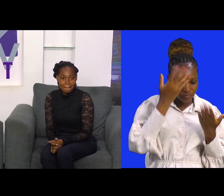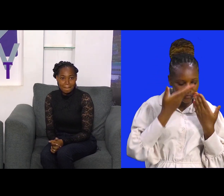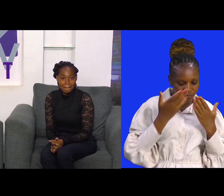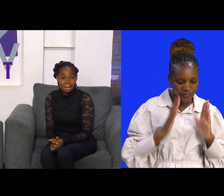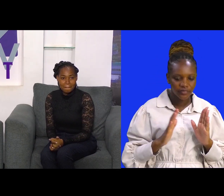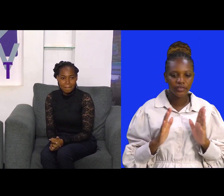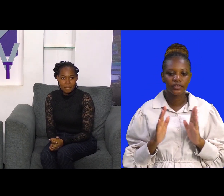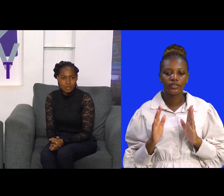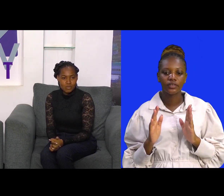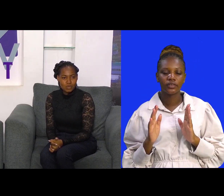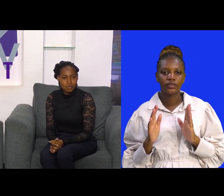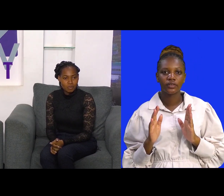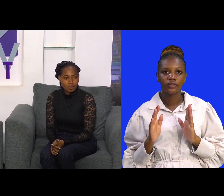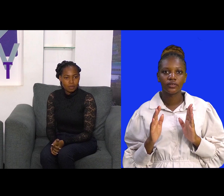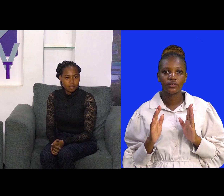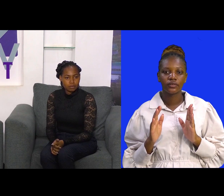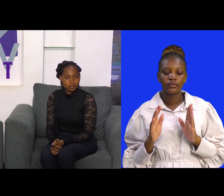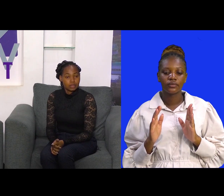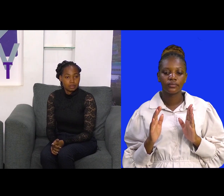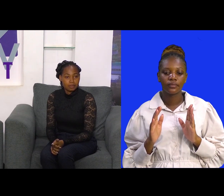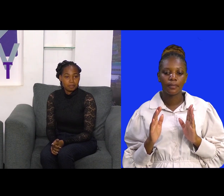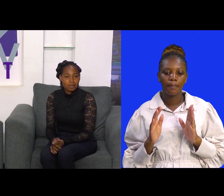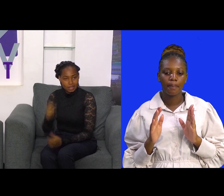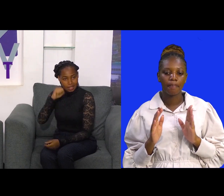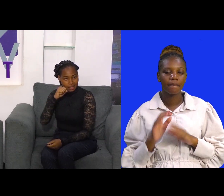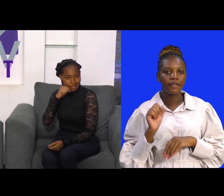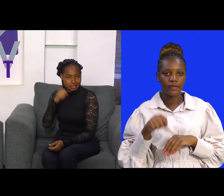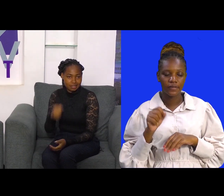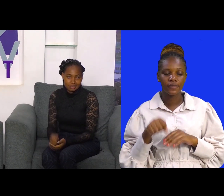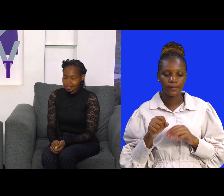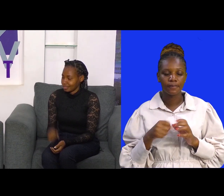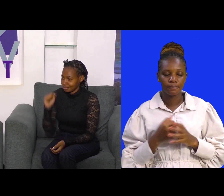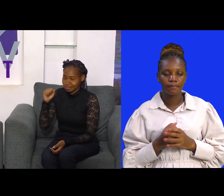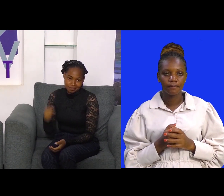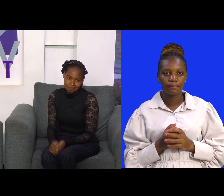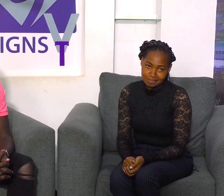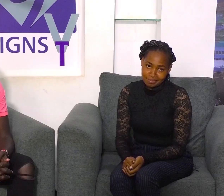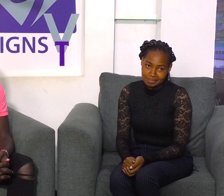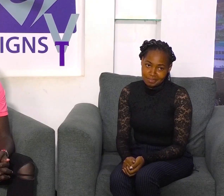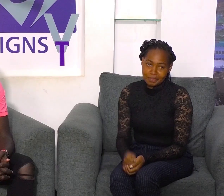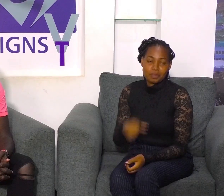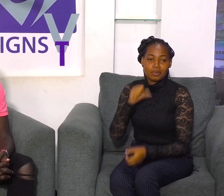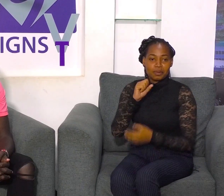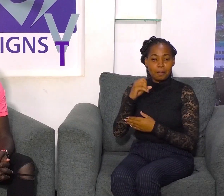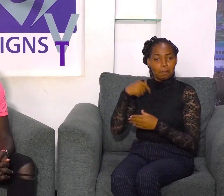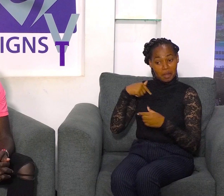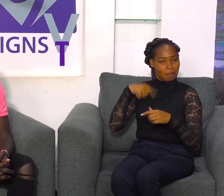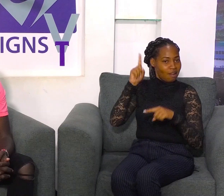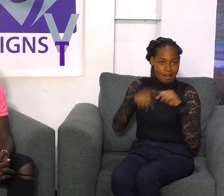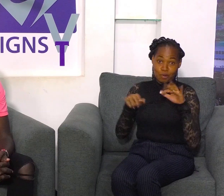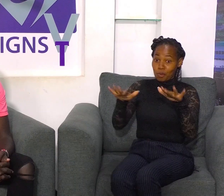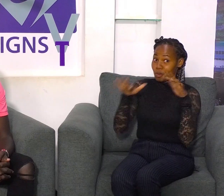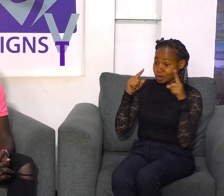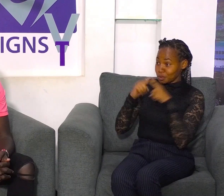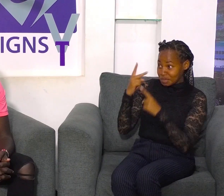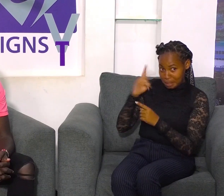she was holding a conversation last week during the event. Yes, exactly. So as I've said, I